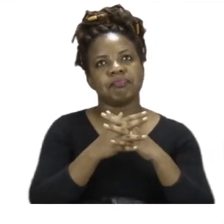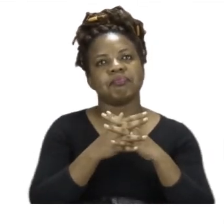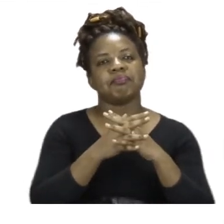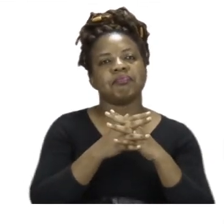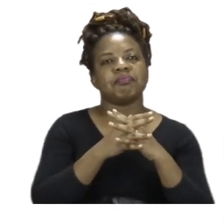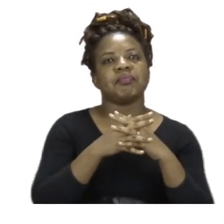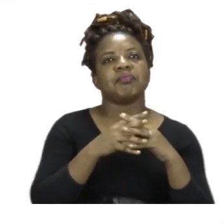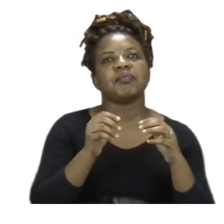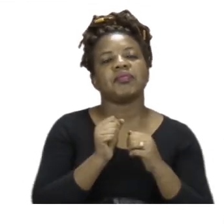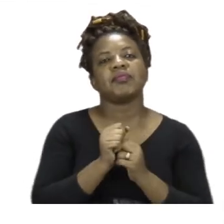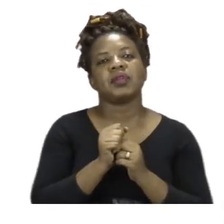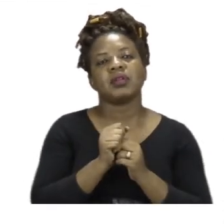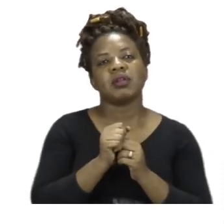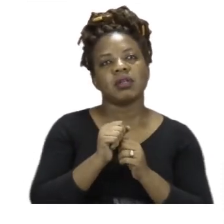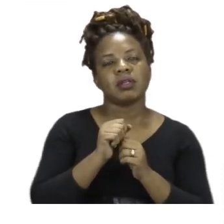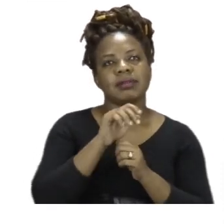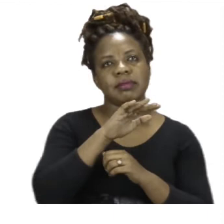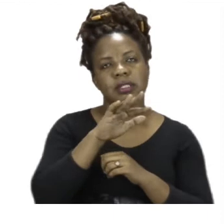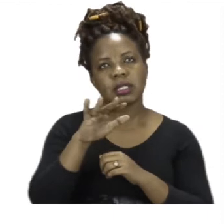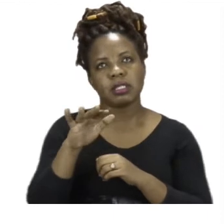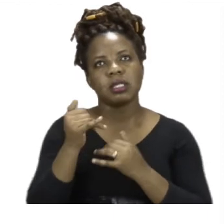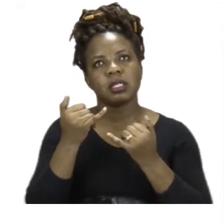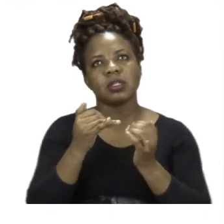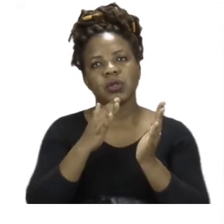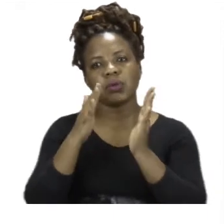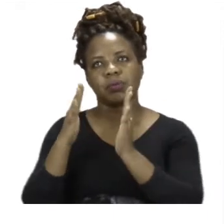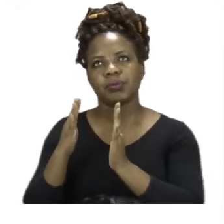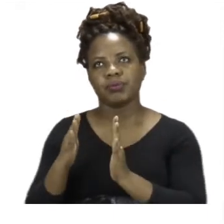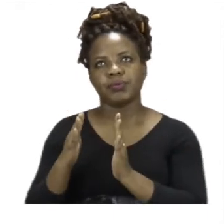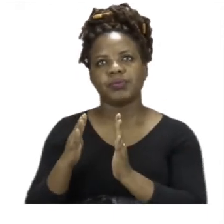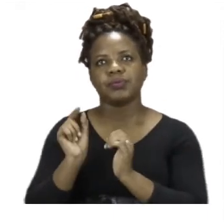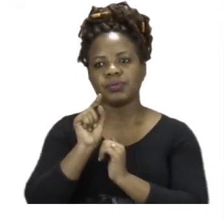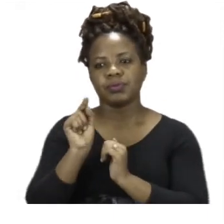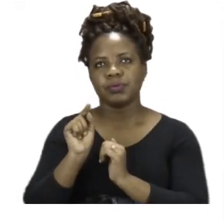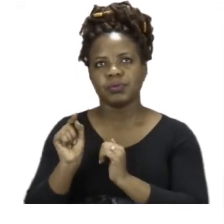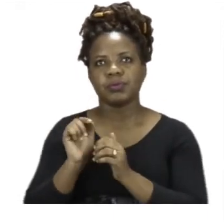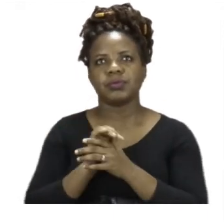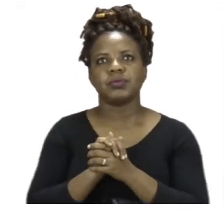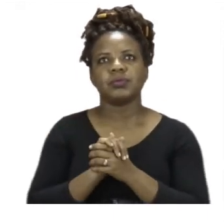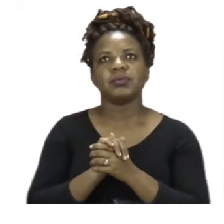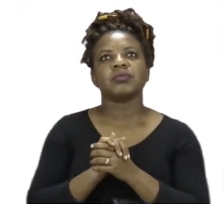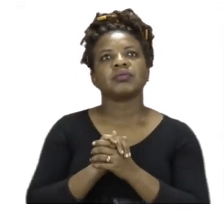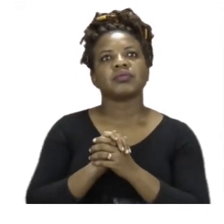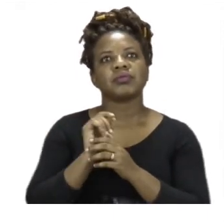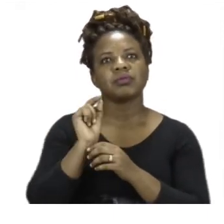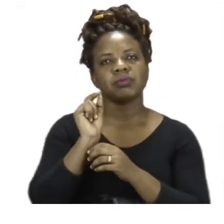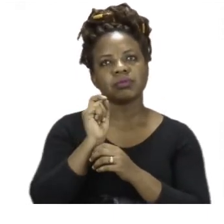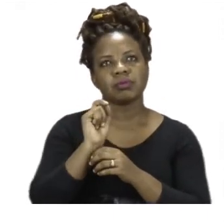the lines. So that means that you need to fill up those lines with three-letter